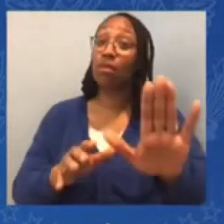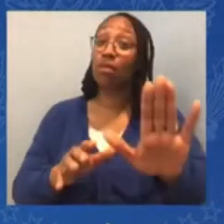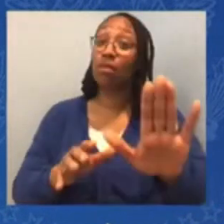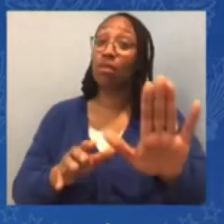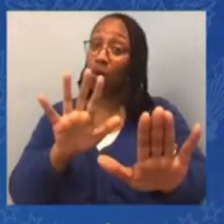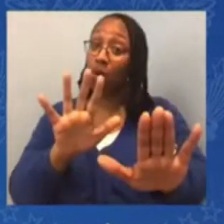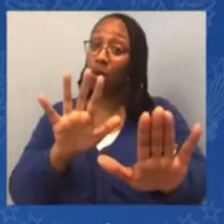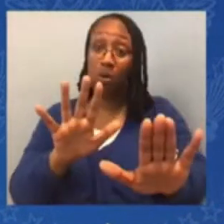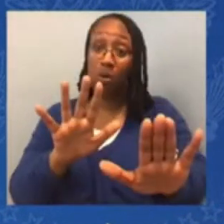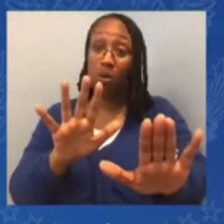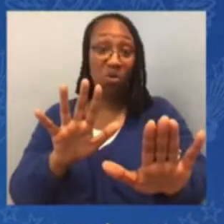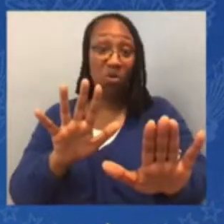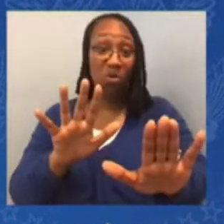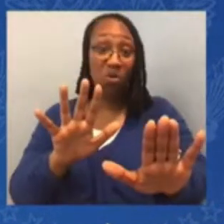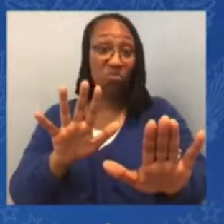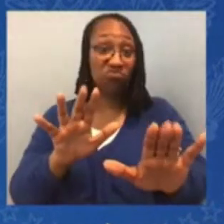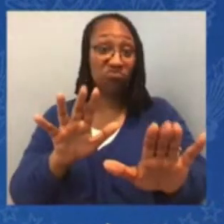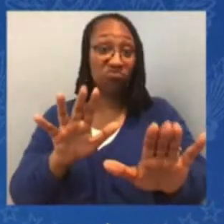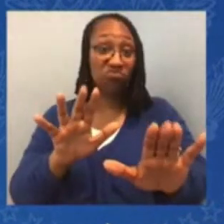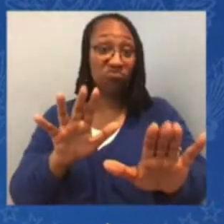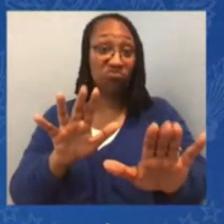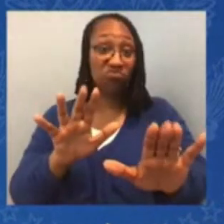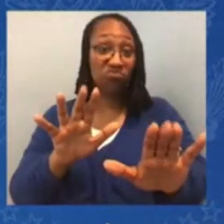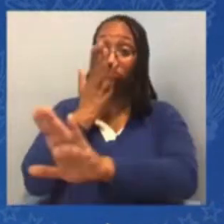Community Act, which you've referenced several times today,